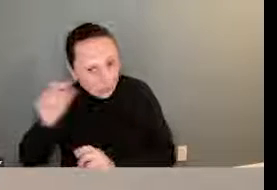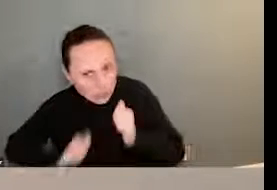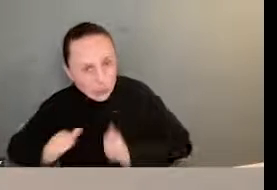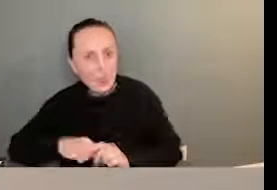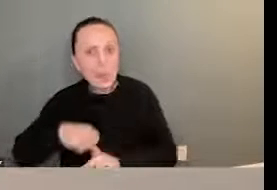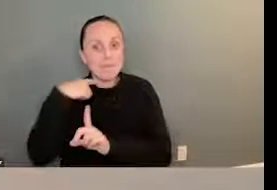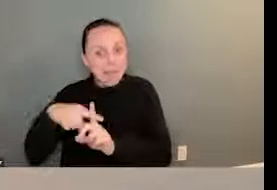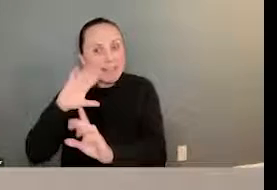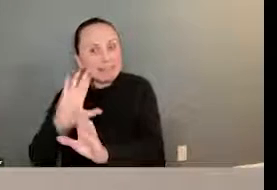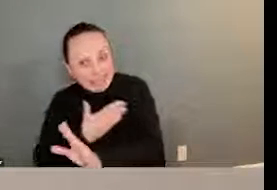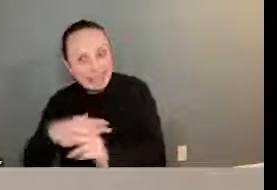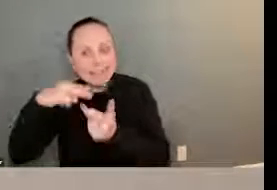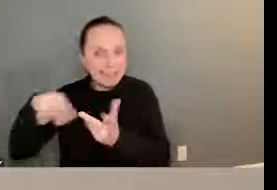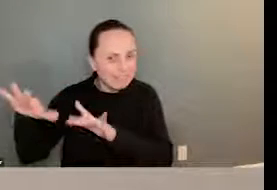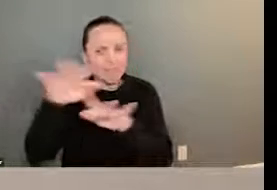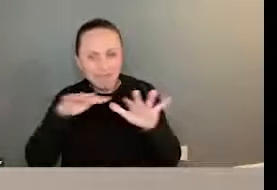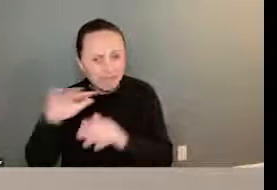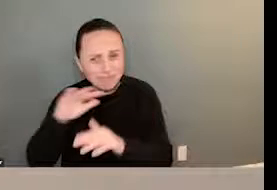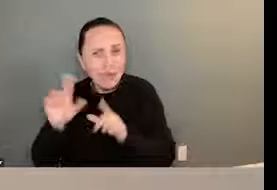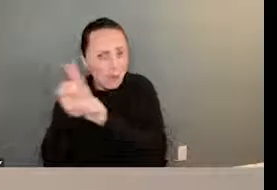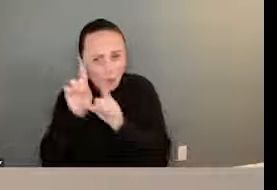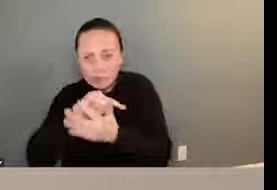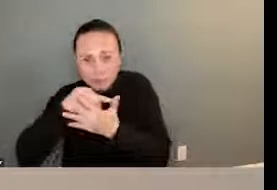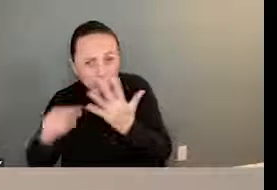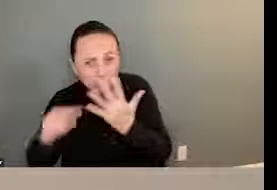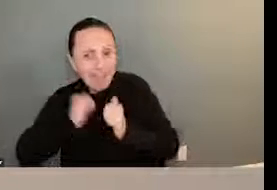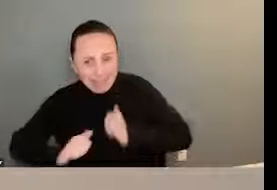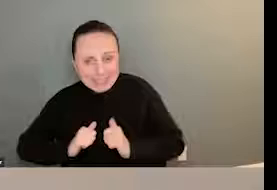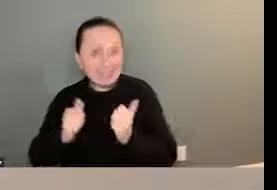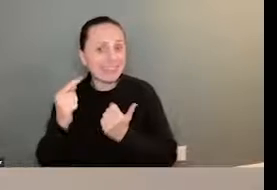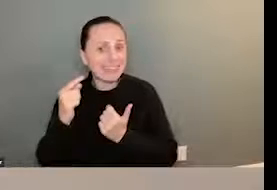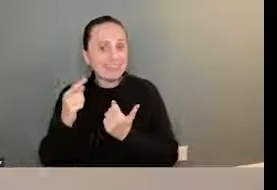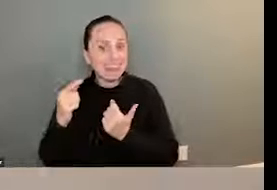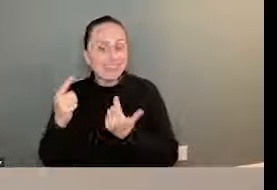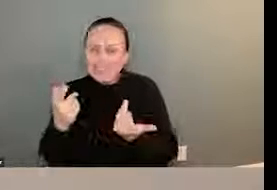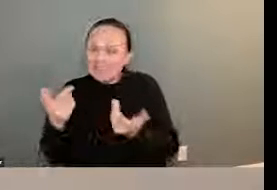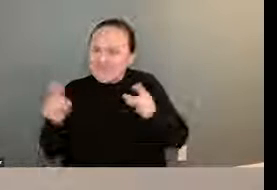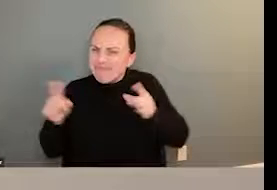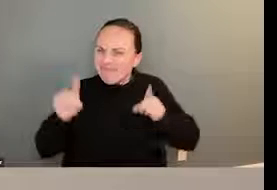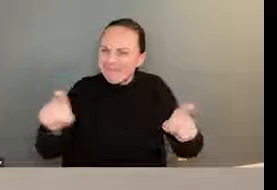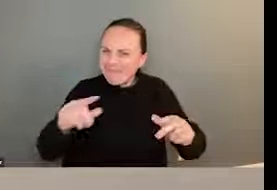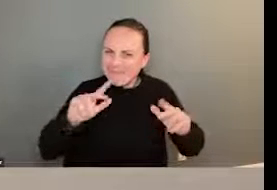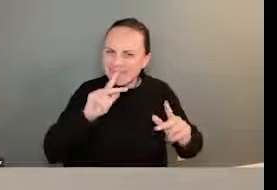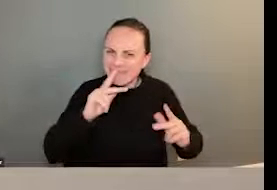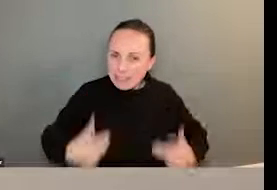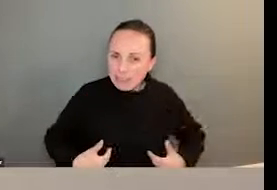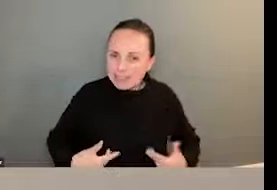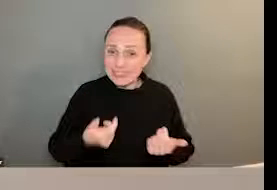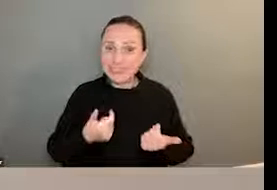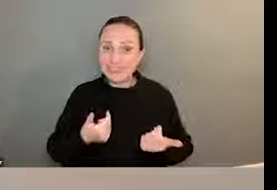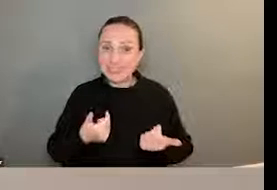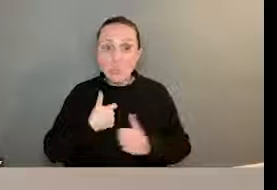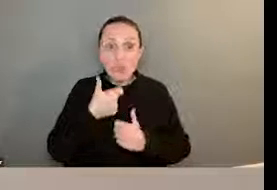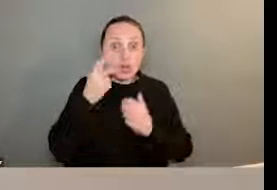are singing in this play. We also are acting in this joint, and we're seeing how it unfolds as we sit in our seats at the